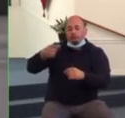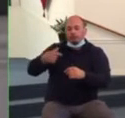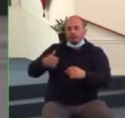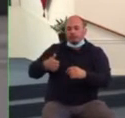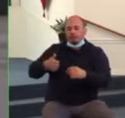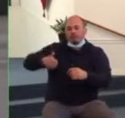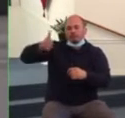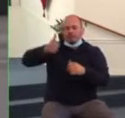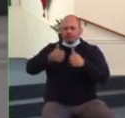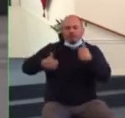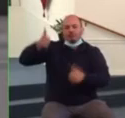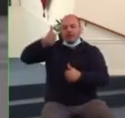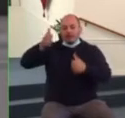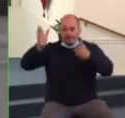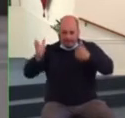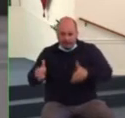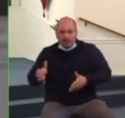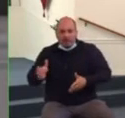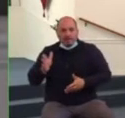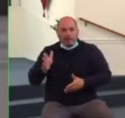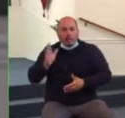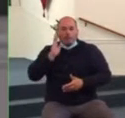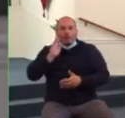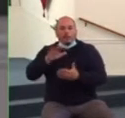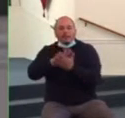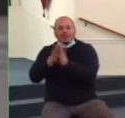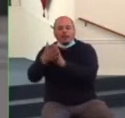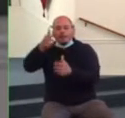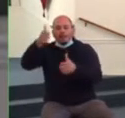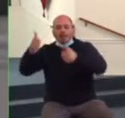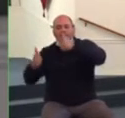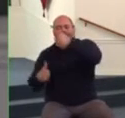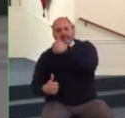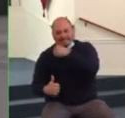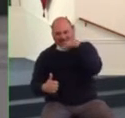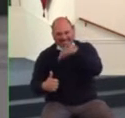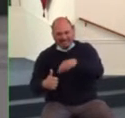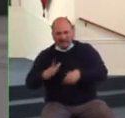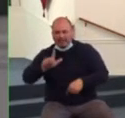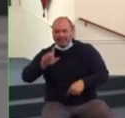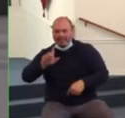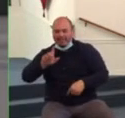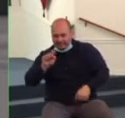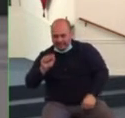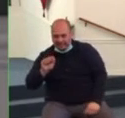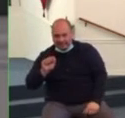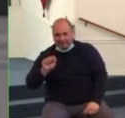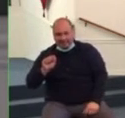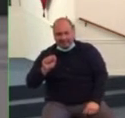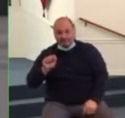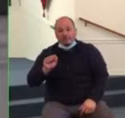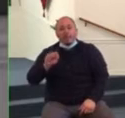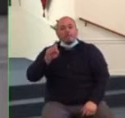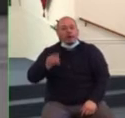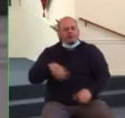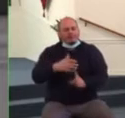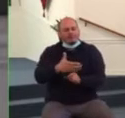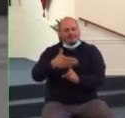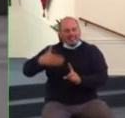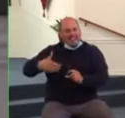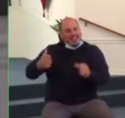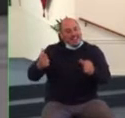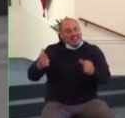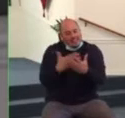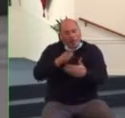set aside all your pride and humble yourself and take the lowest